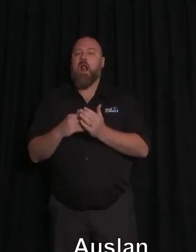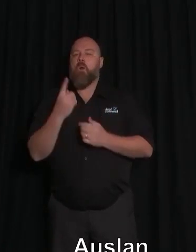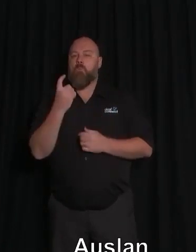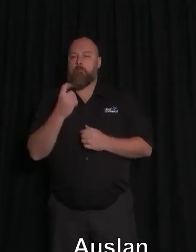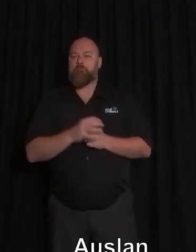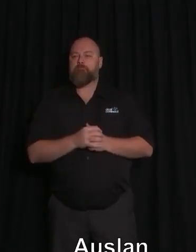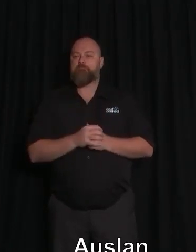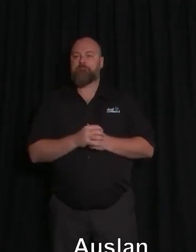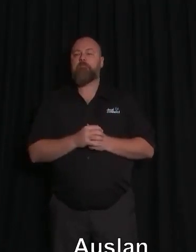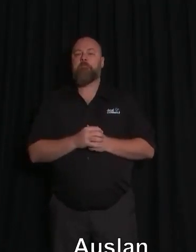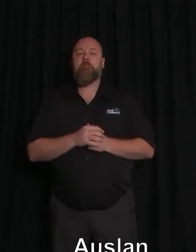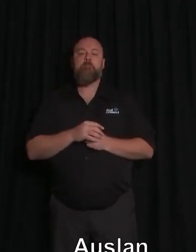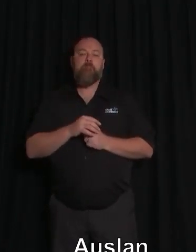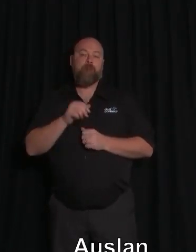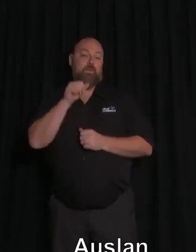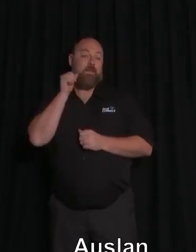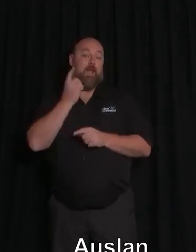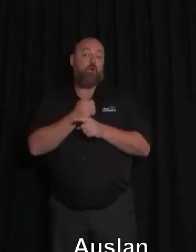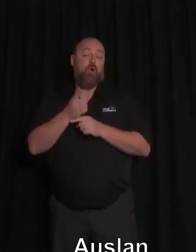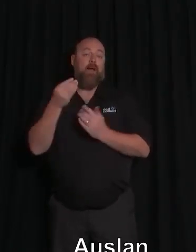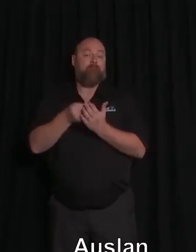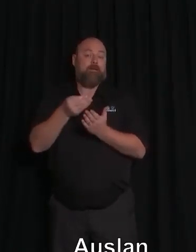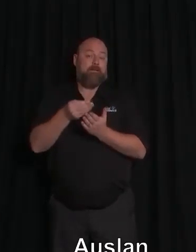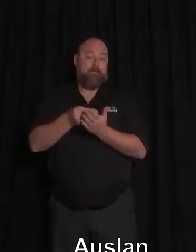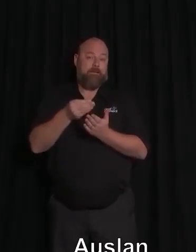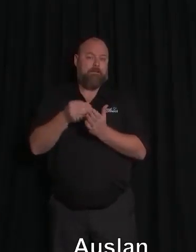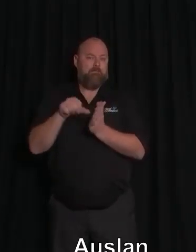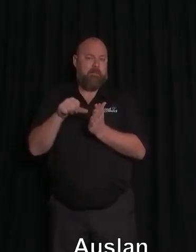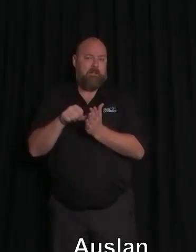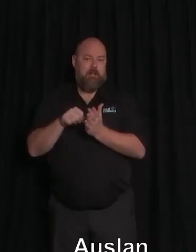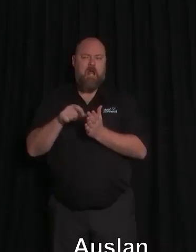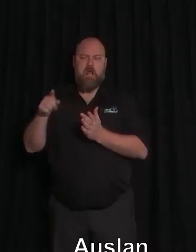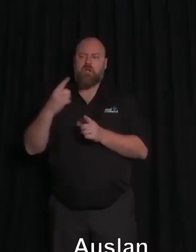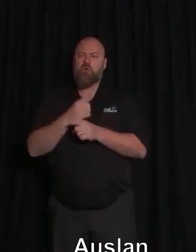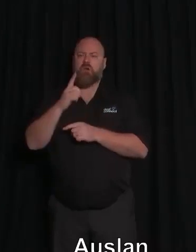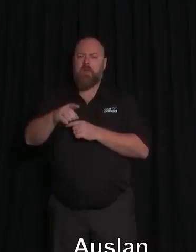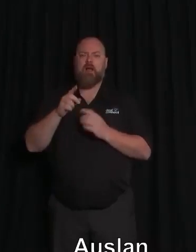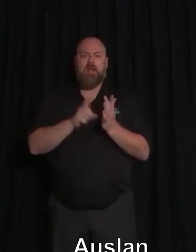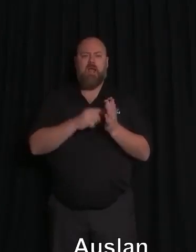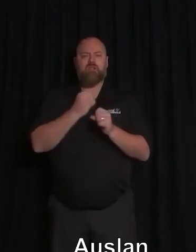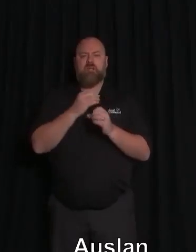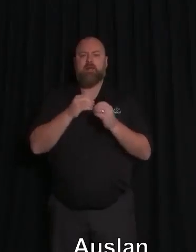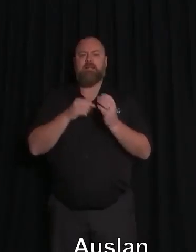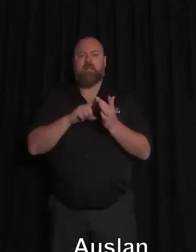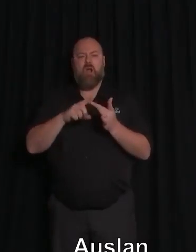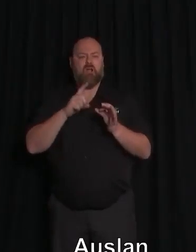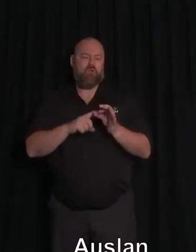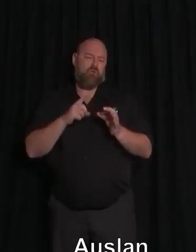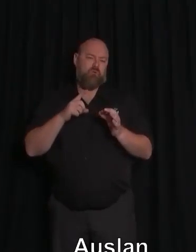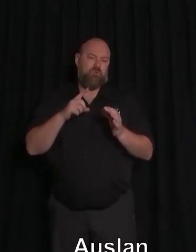Is the mic on? So yesterday we spoke about funding, and someone spoke about the LGBTQIA+ movement gets 50% out of